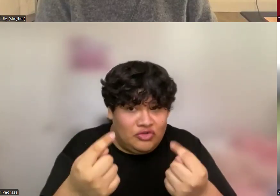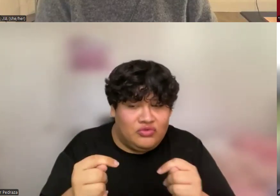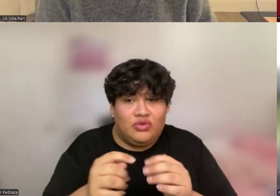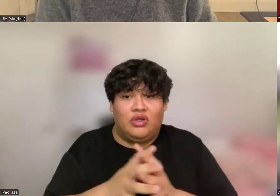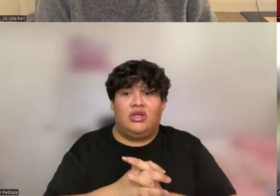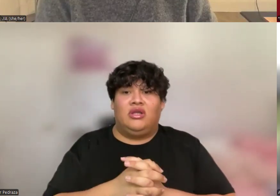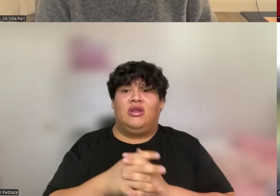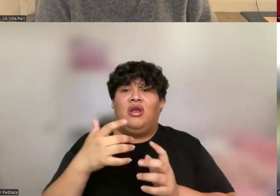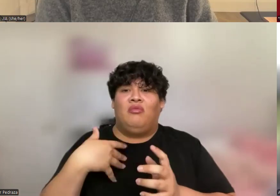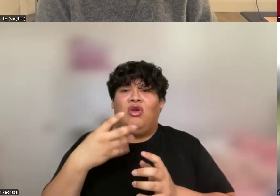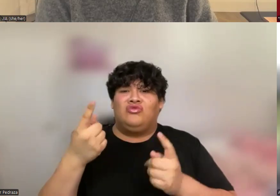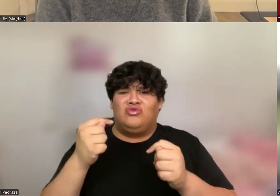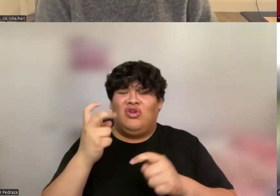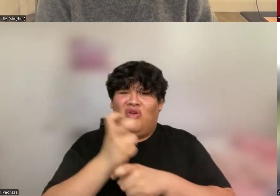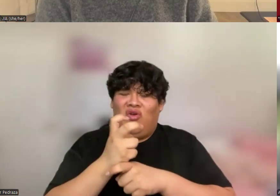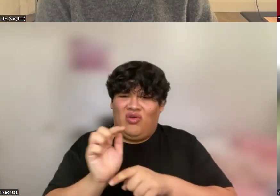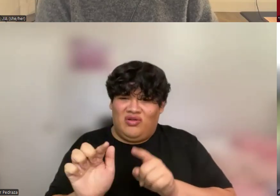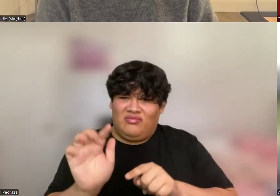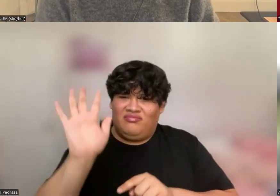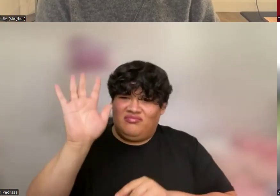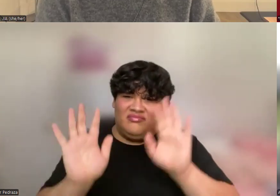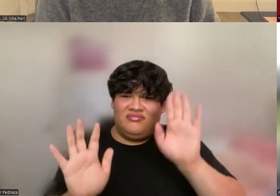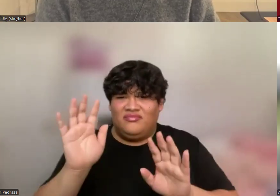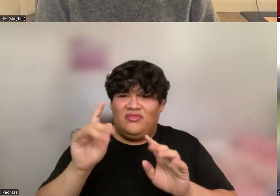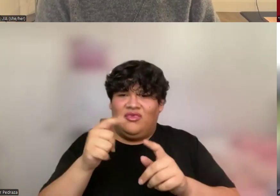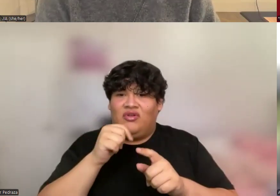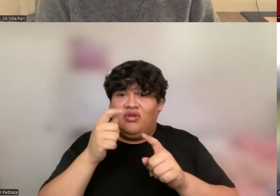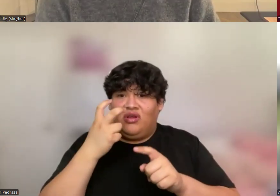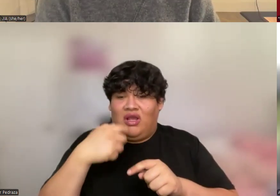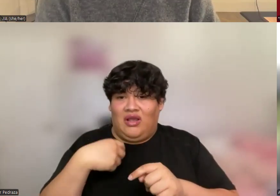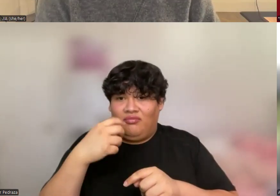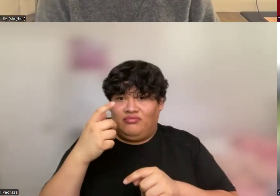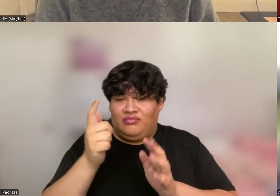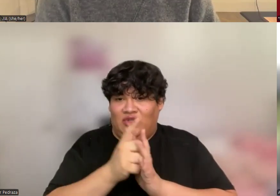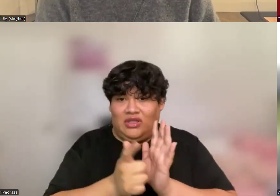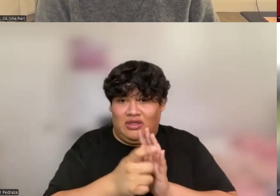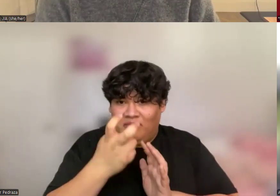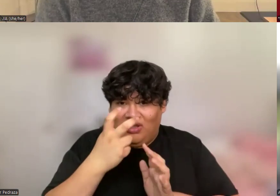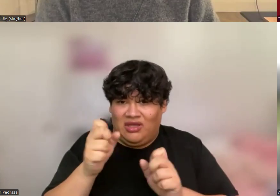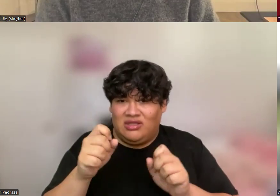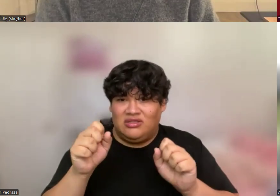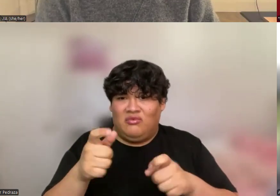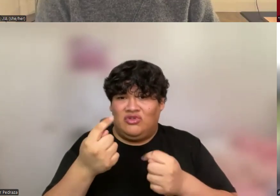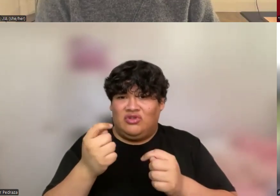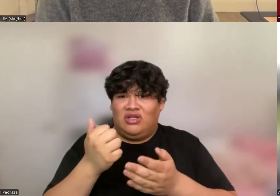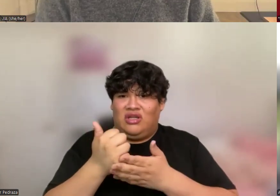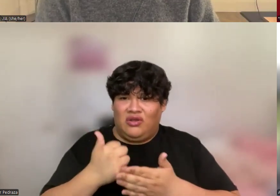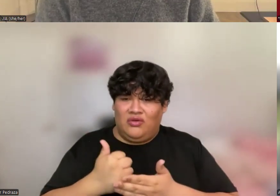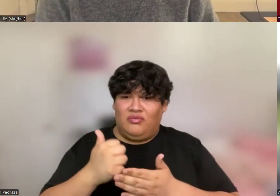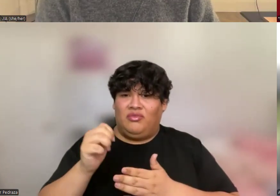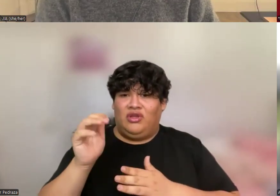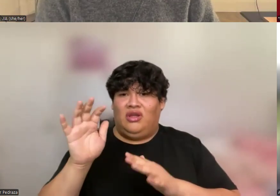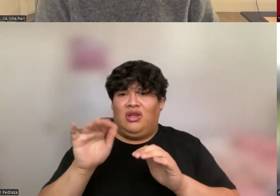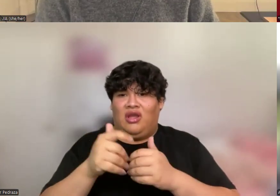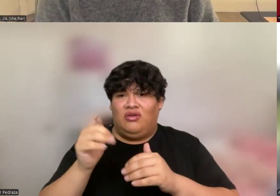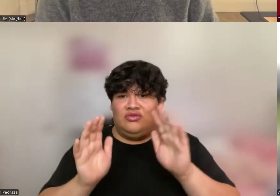do the raise hand, lower hand thing, as someone who is legally blind. So if someone can help me lower my hand, and also